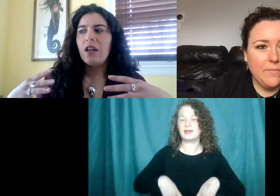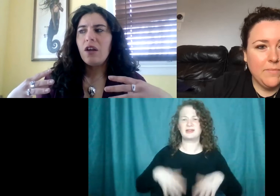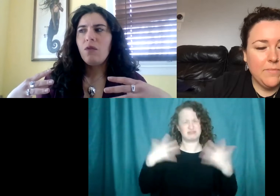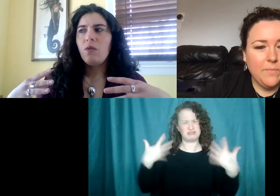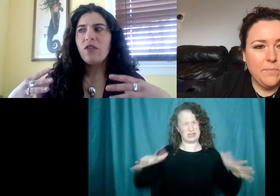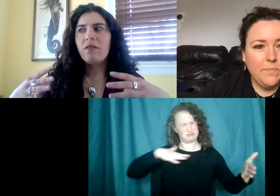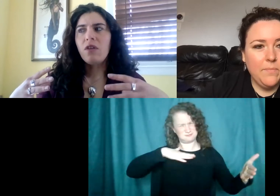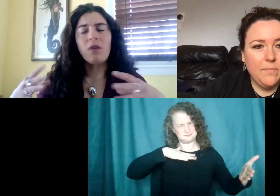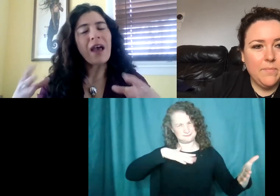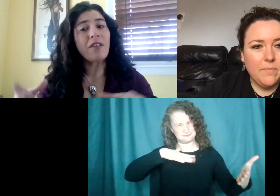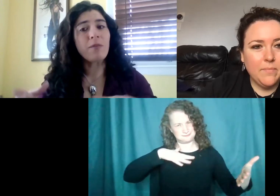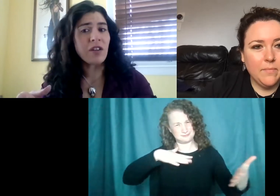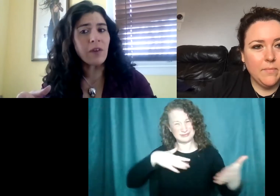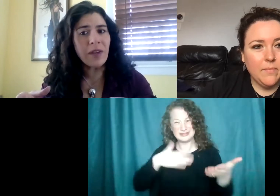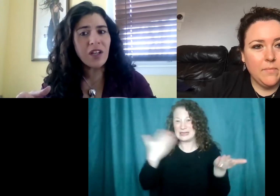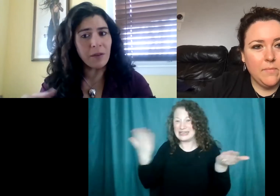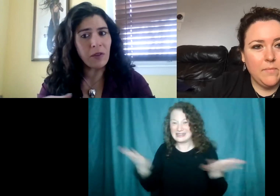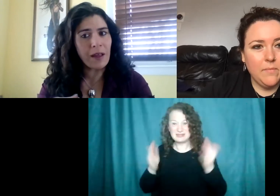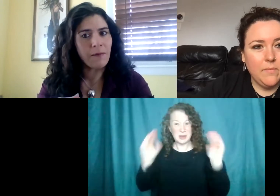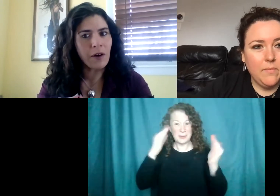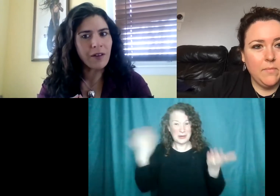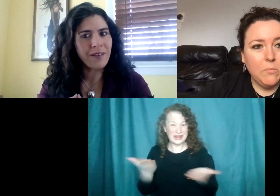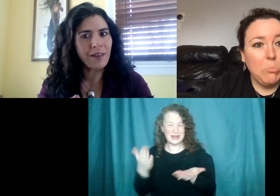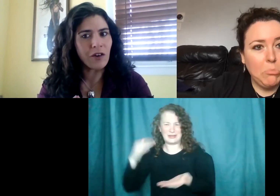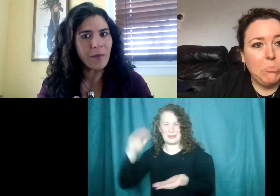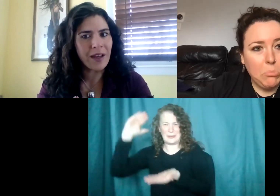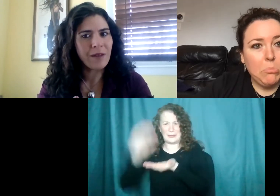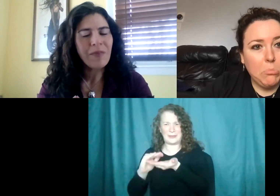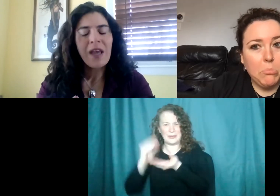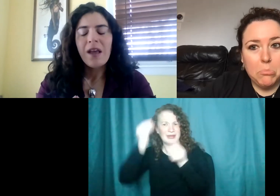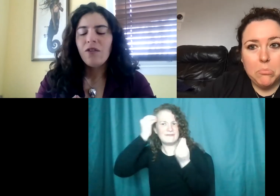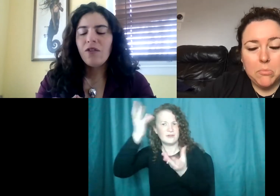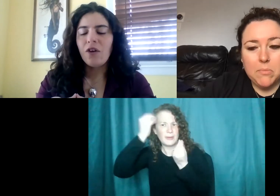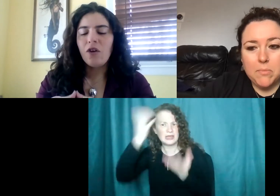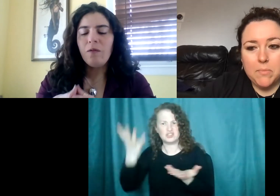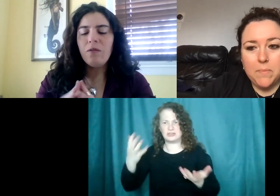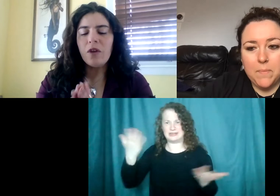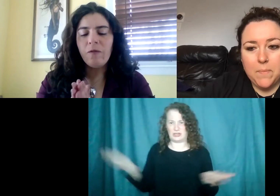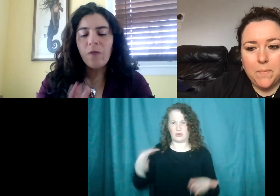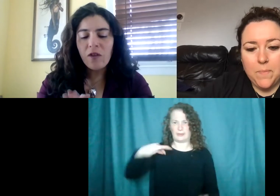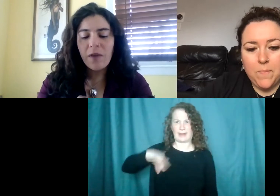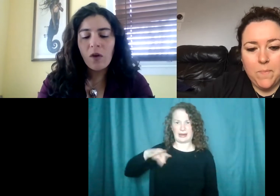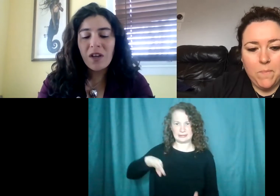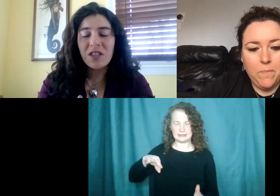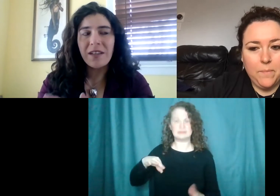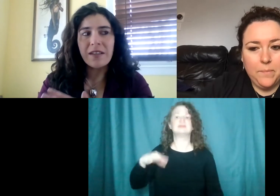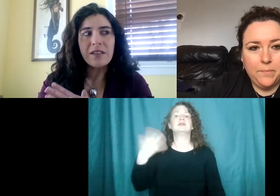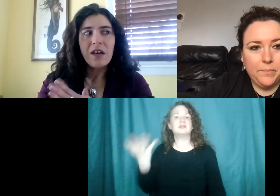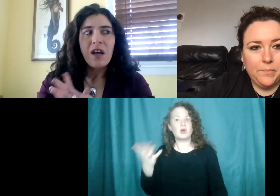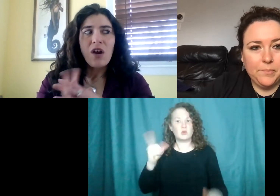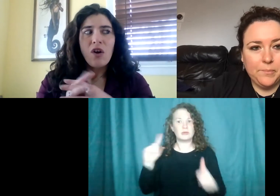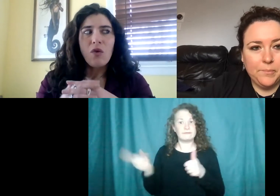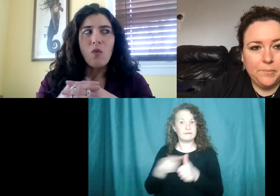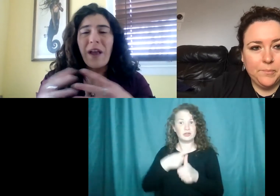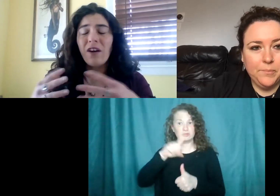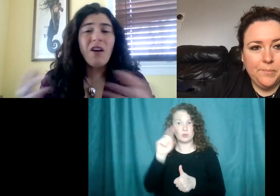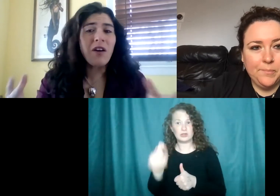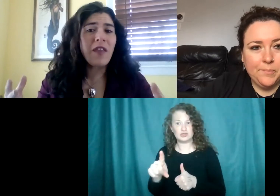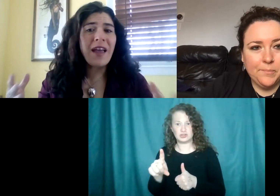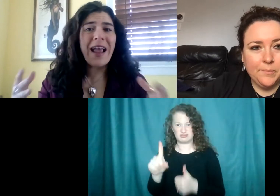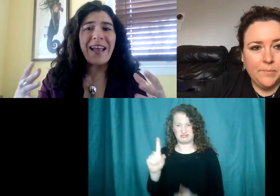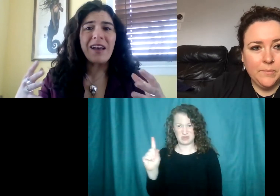and we just don't have as much information about the kelp forests here in Maine. So the first main question is,